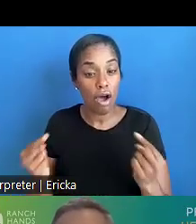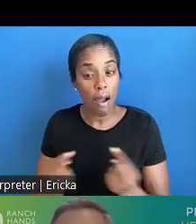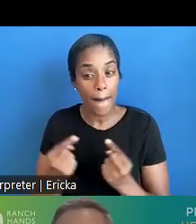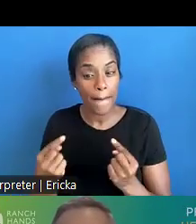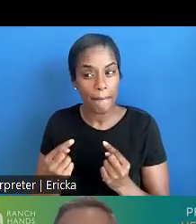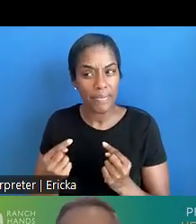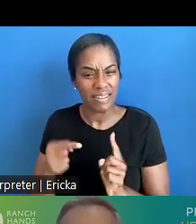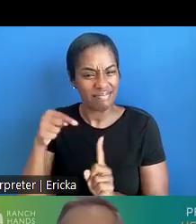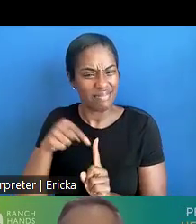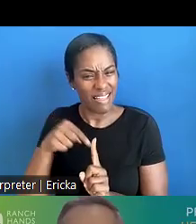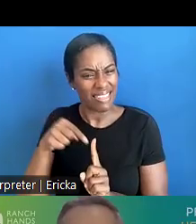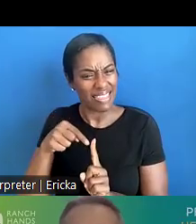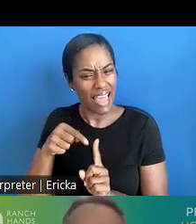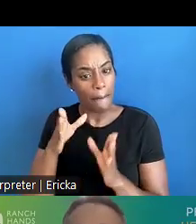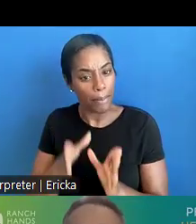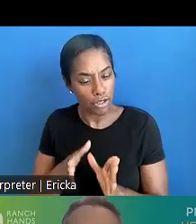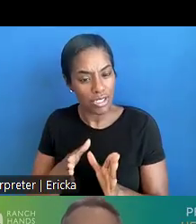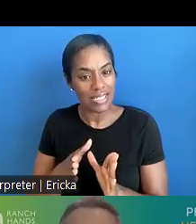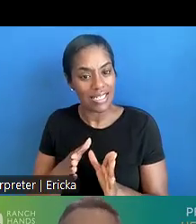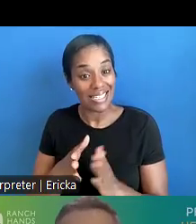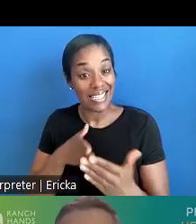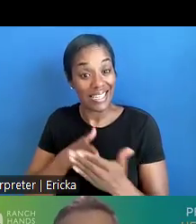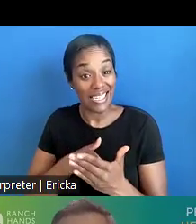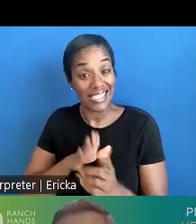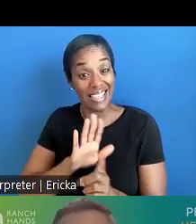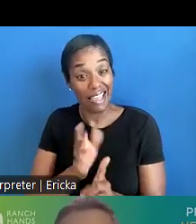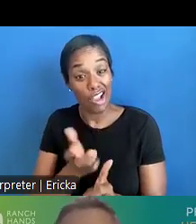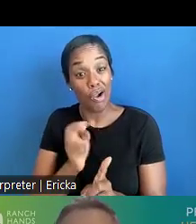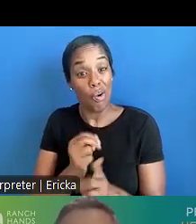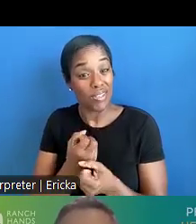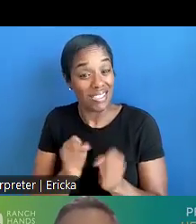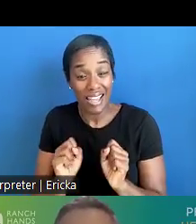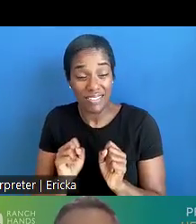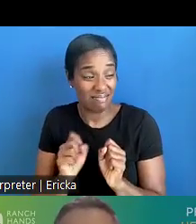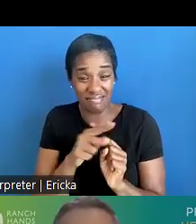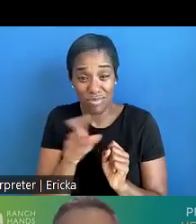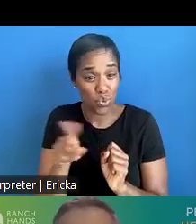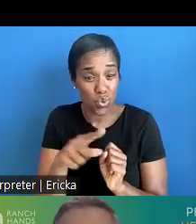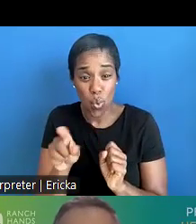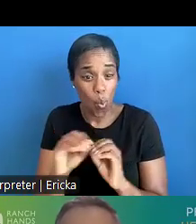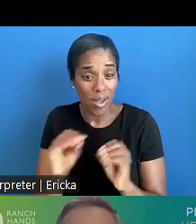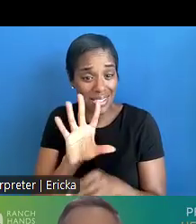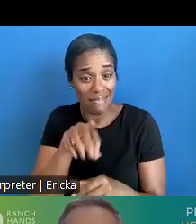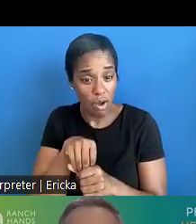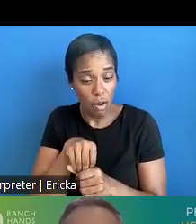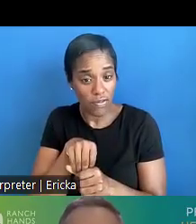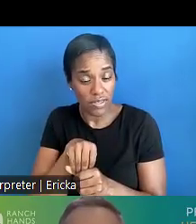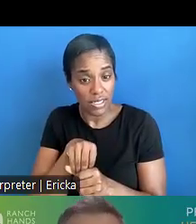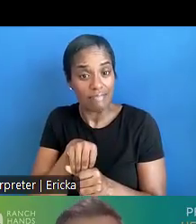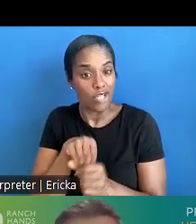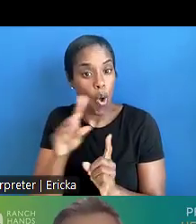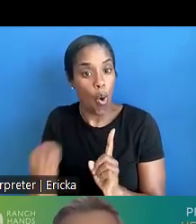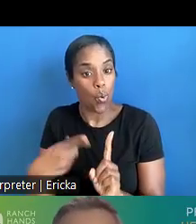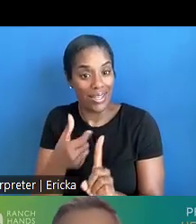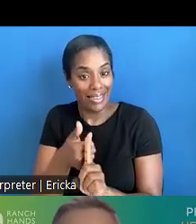individual violating their own felt safety internally without anybody else being involved necessarily. And so I